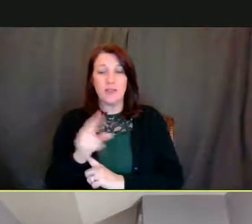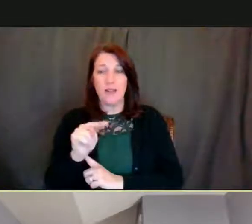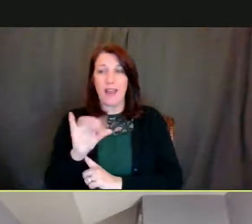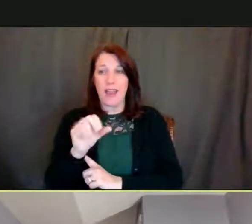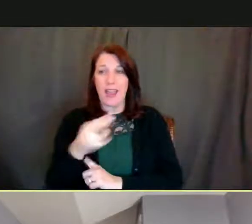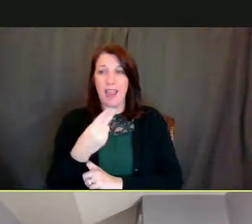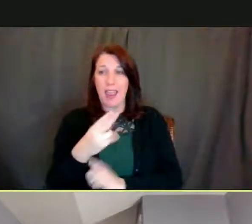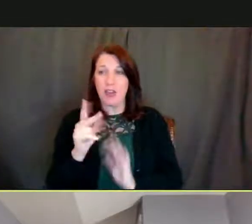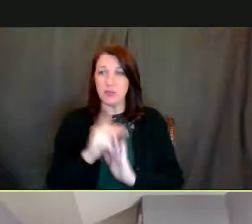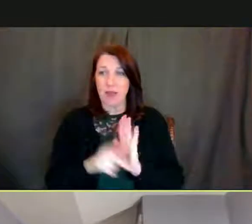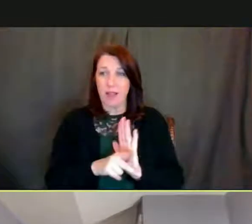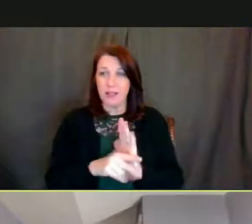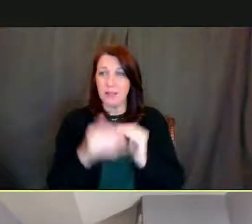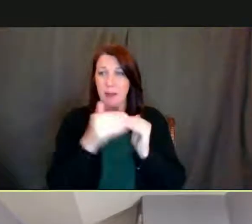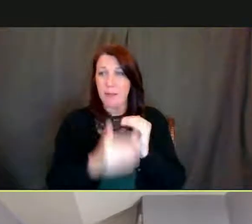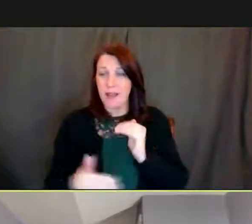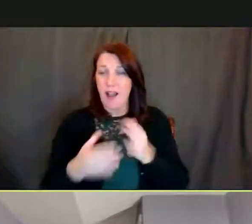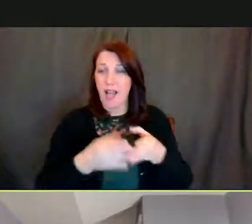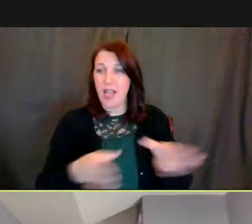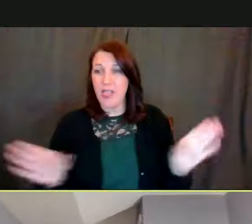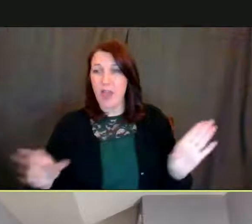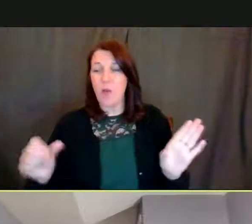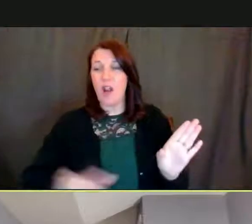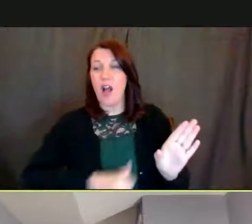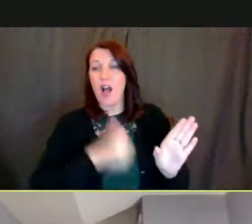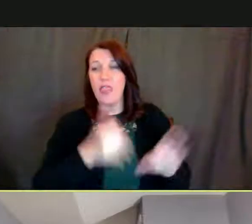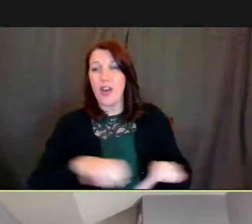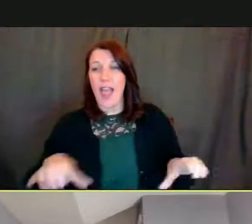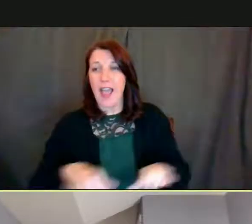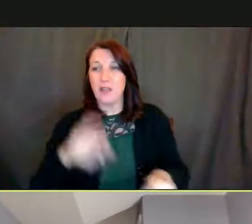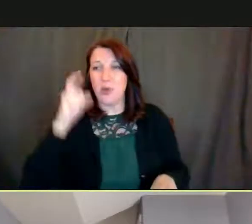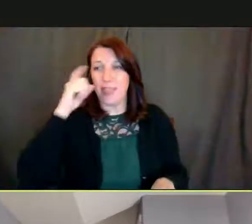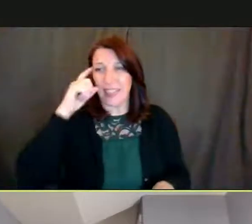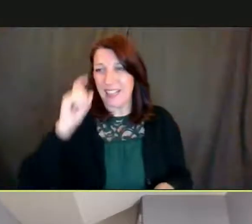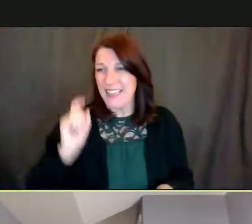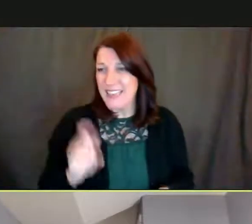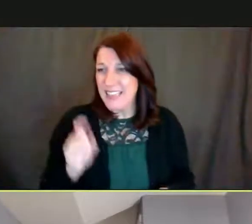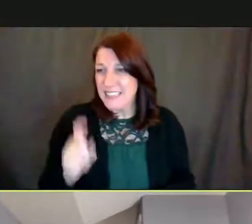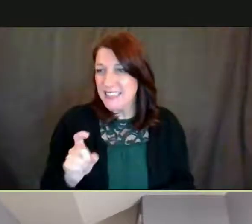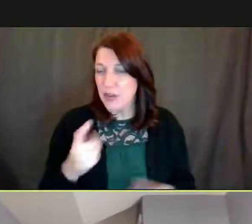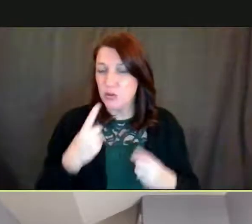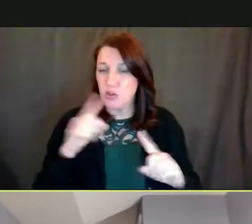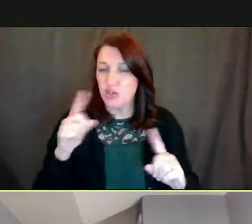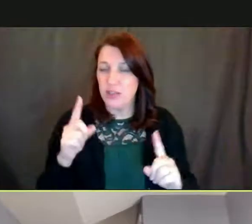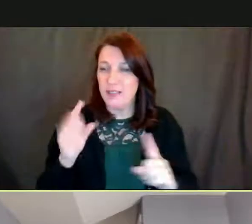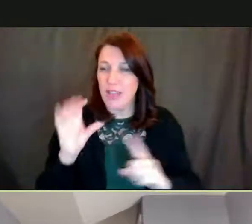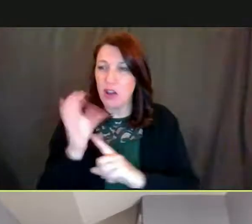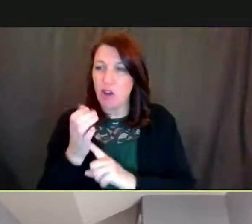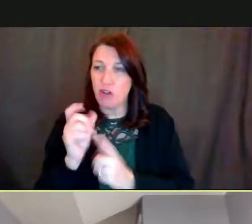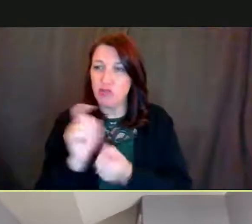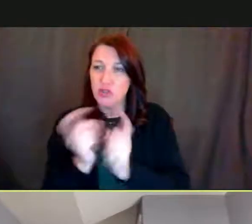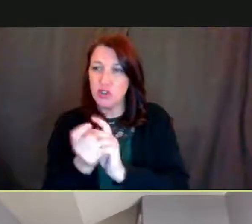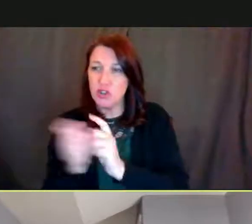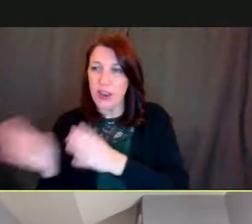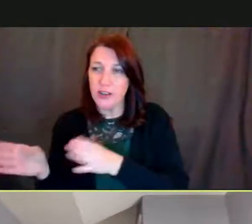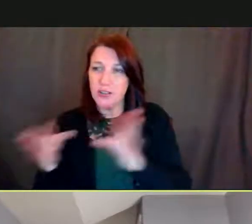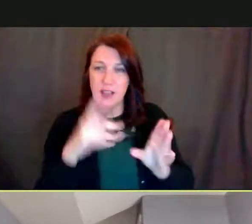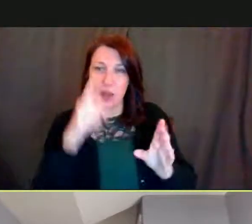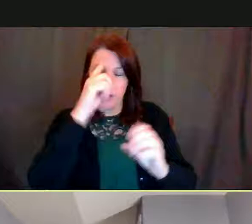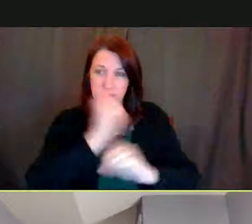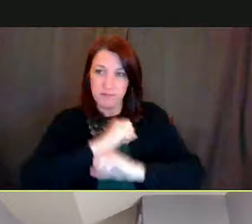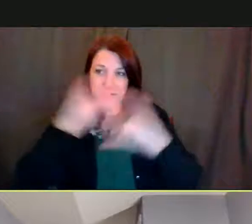implementation, what other actions you think might be necessary to achieve the sort of cultural change that's envisioned by the policy.